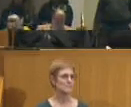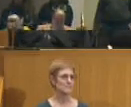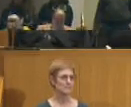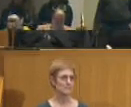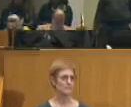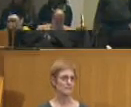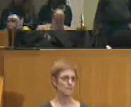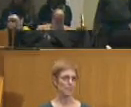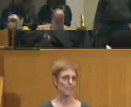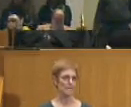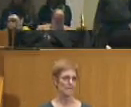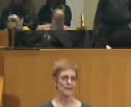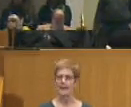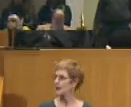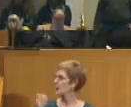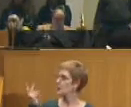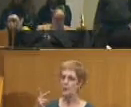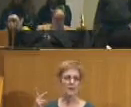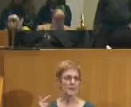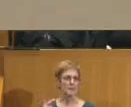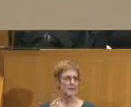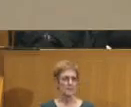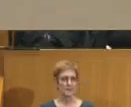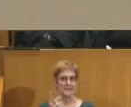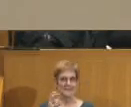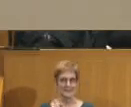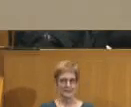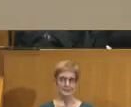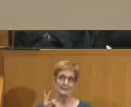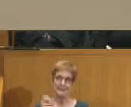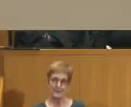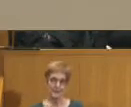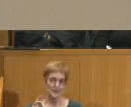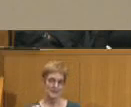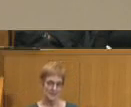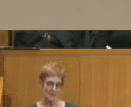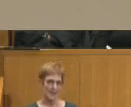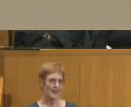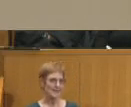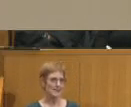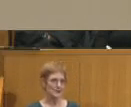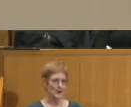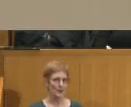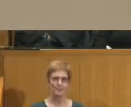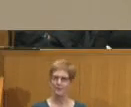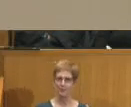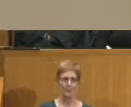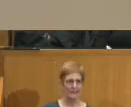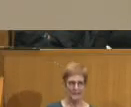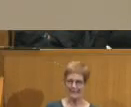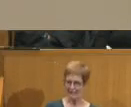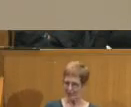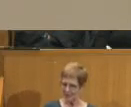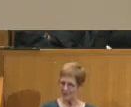And now I'd like to invite Council Member Dr. Justin Harlow to the podium. Good